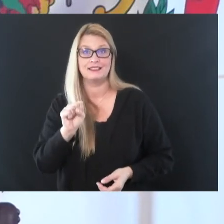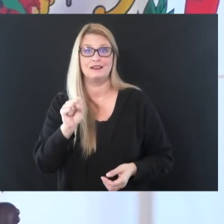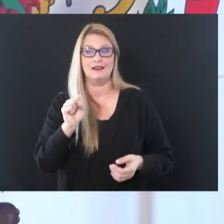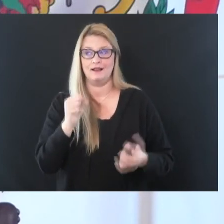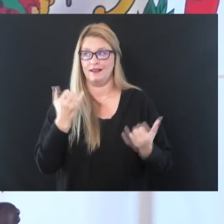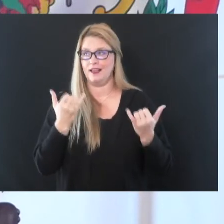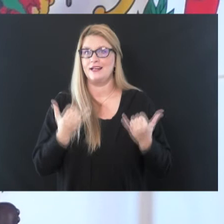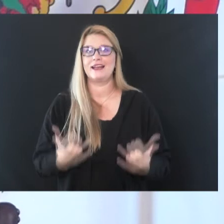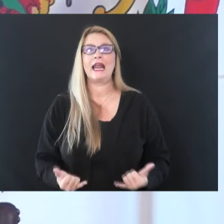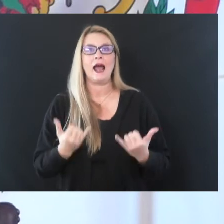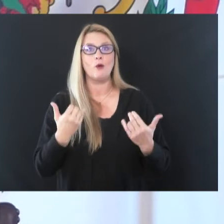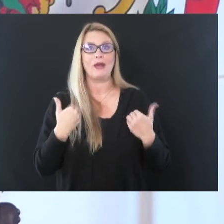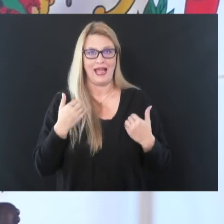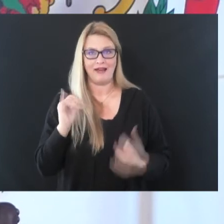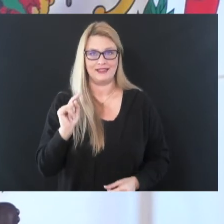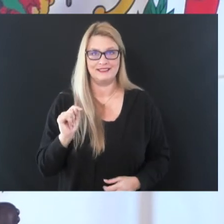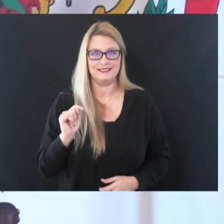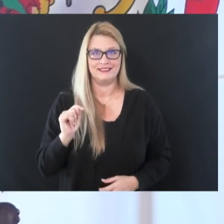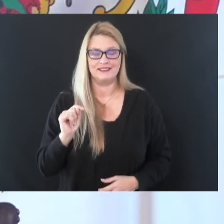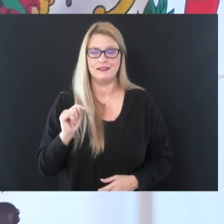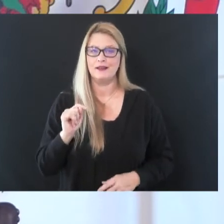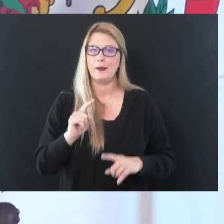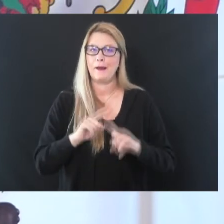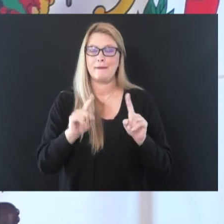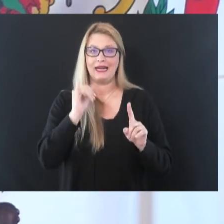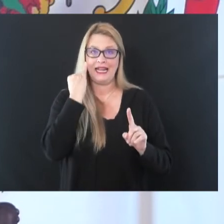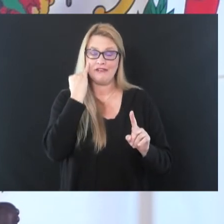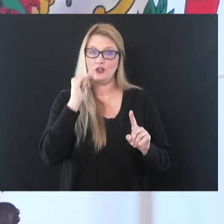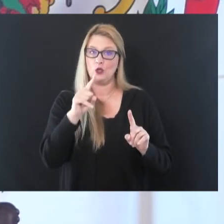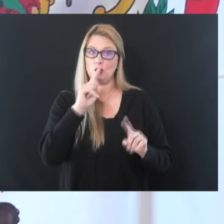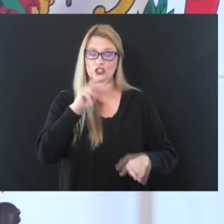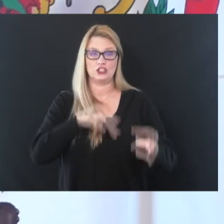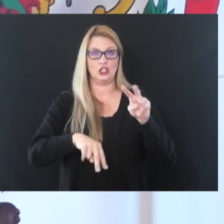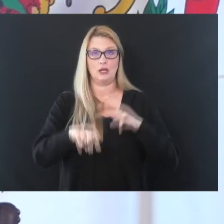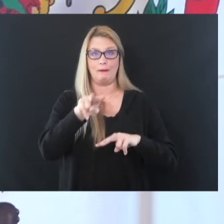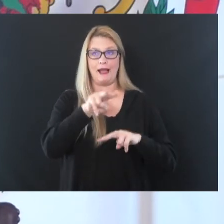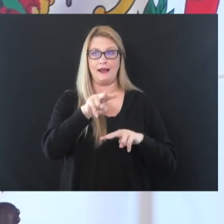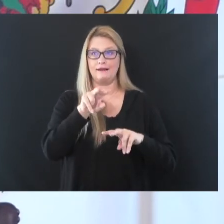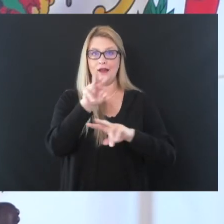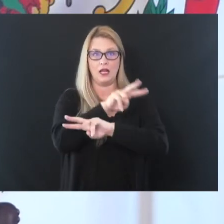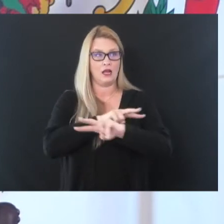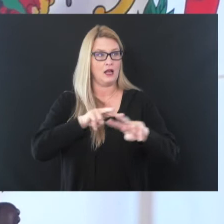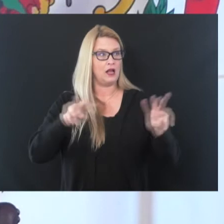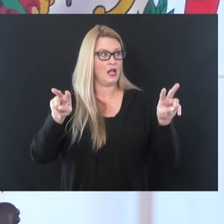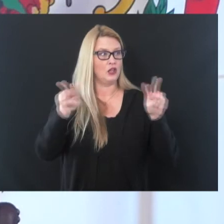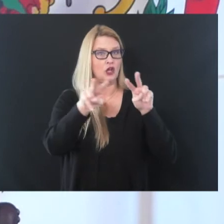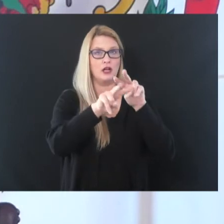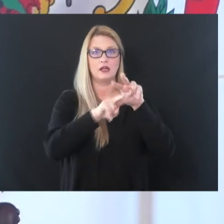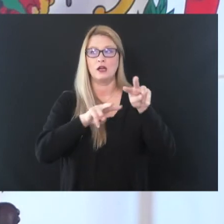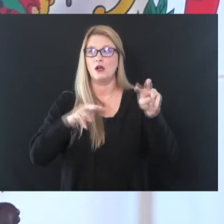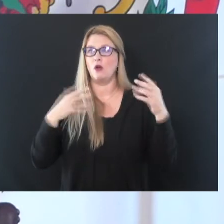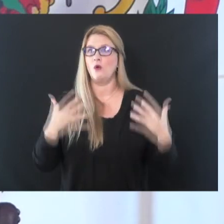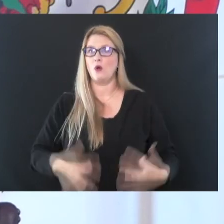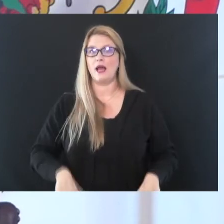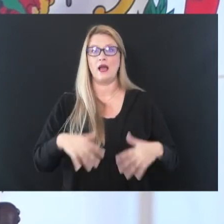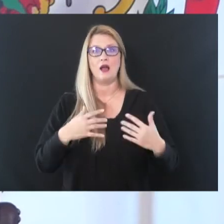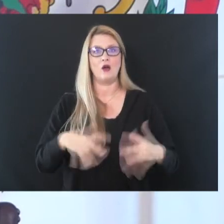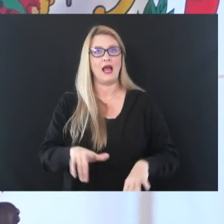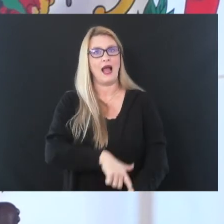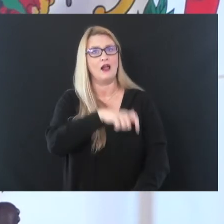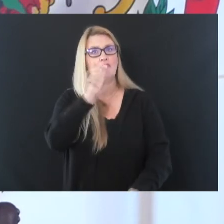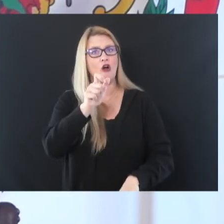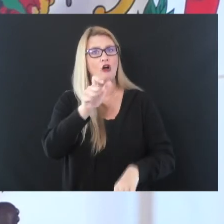today. And absolutely, if you'll just step back from it, that's all you got to do, and think, how long did it take us to